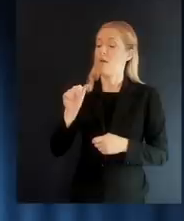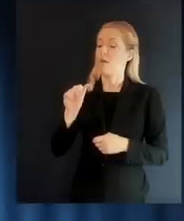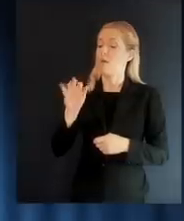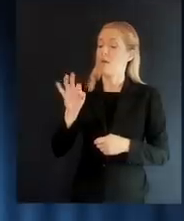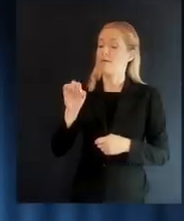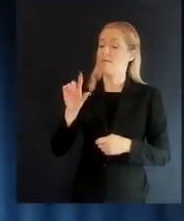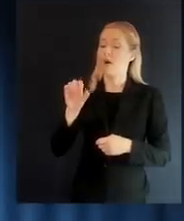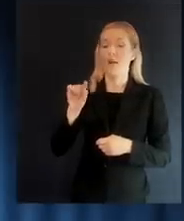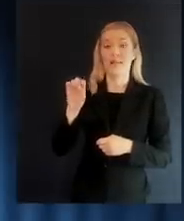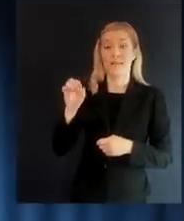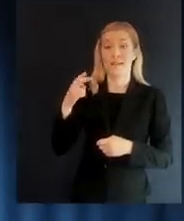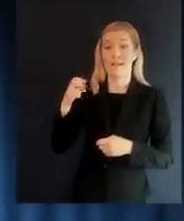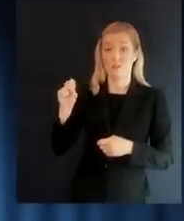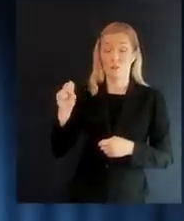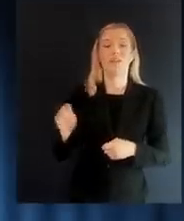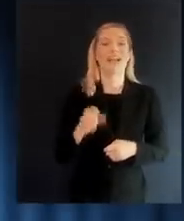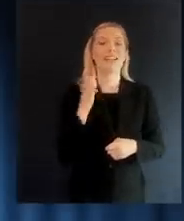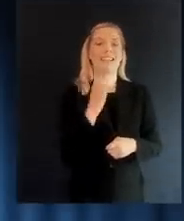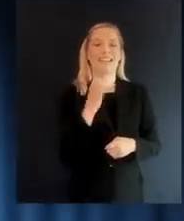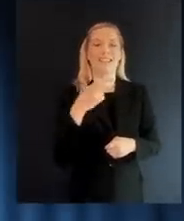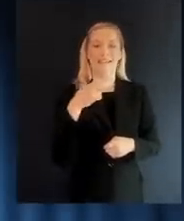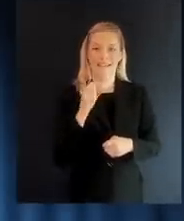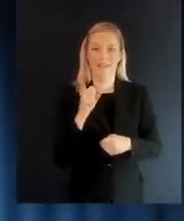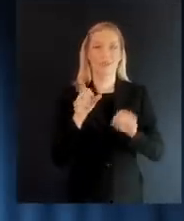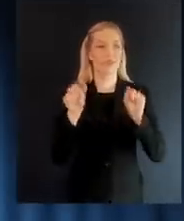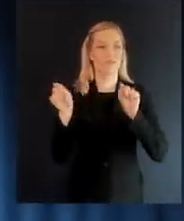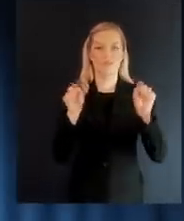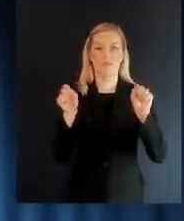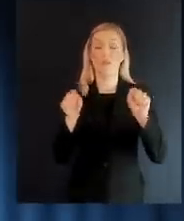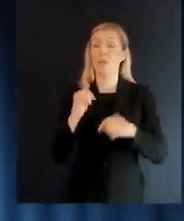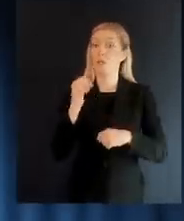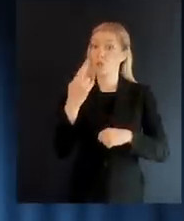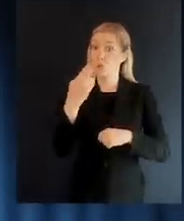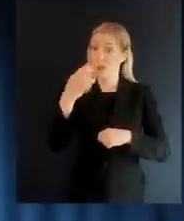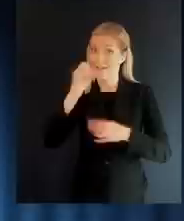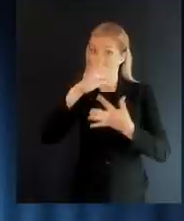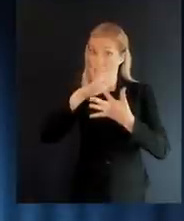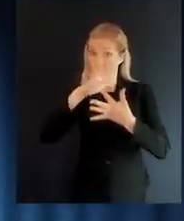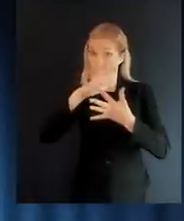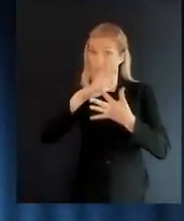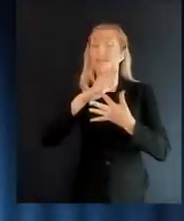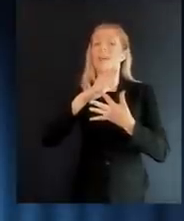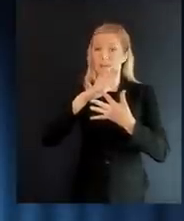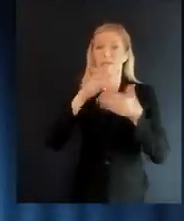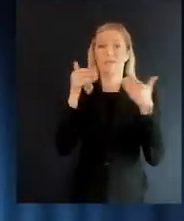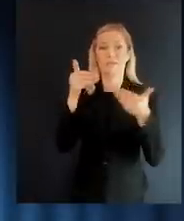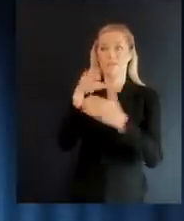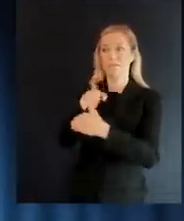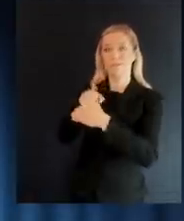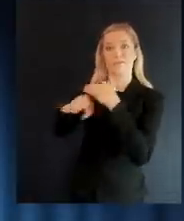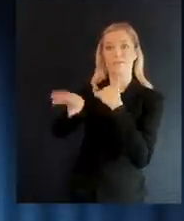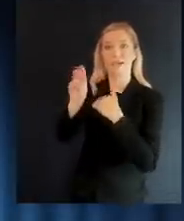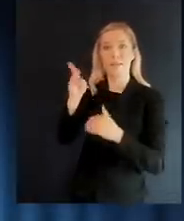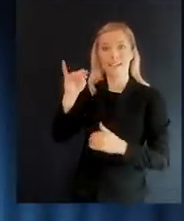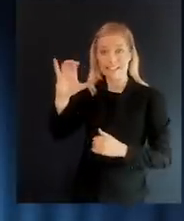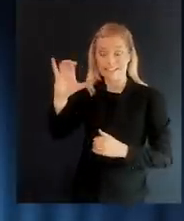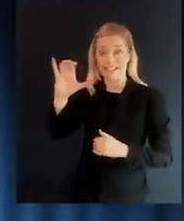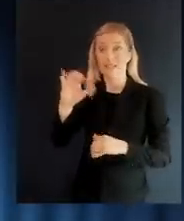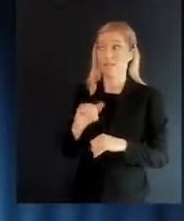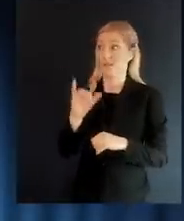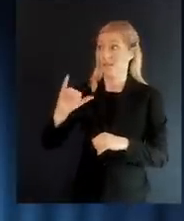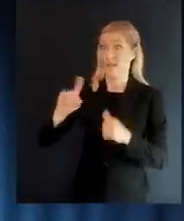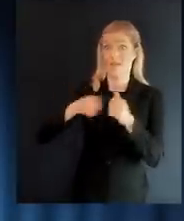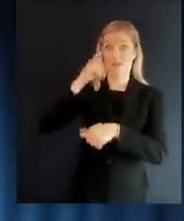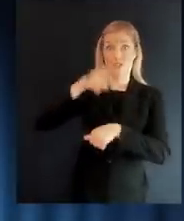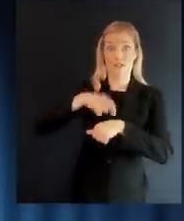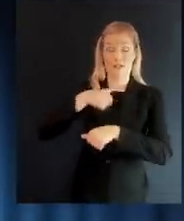juniors. When I was first admitted into the program, I was nervous. I didn't know what to expect in the coming years. Walking through the halls of MATC